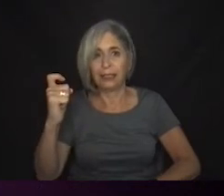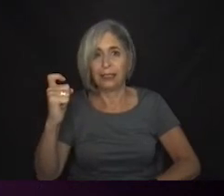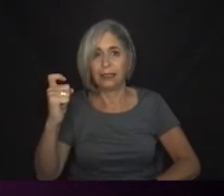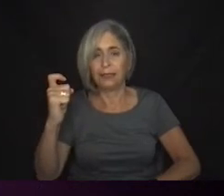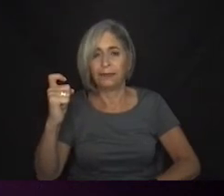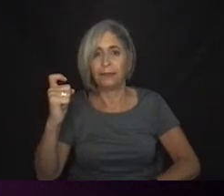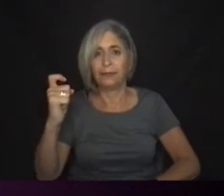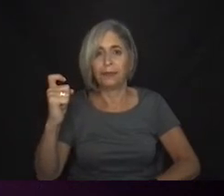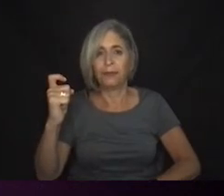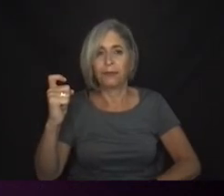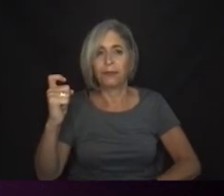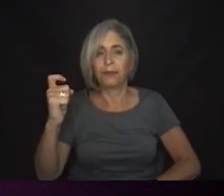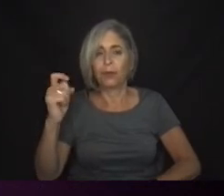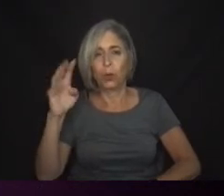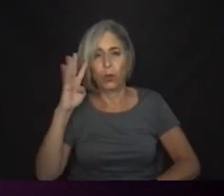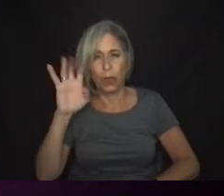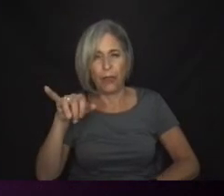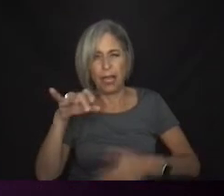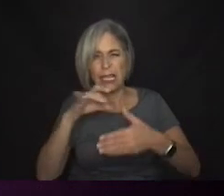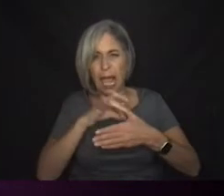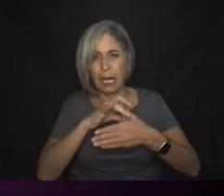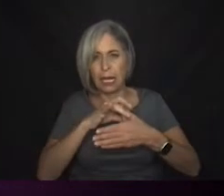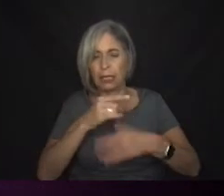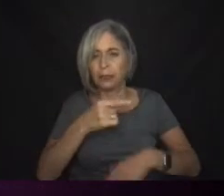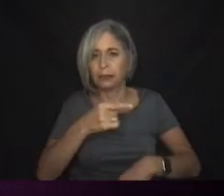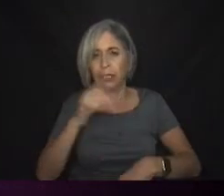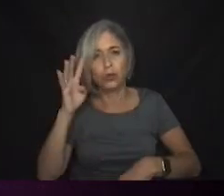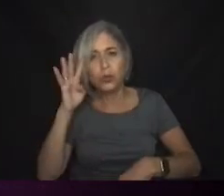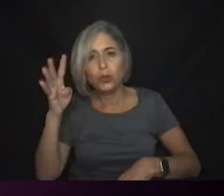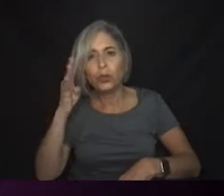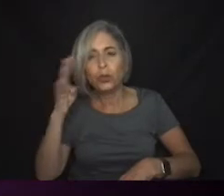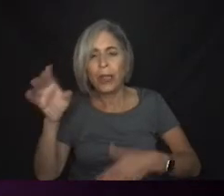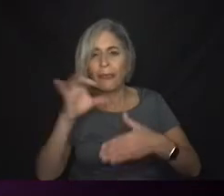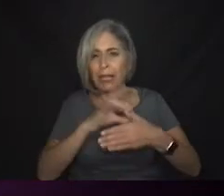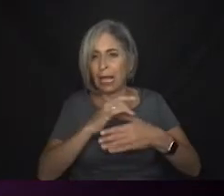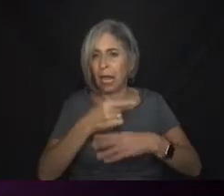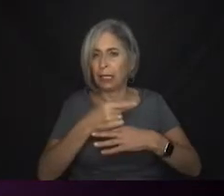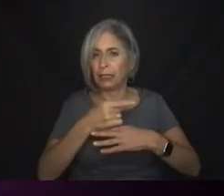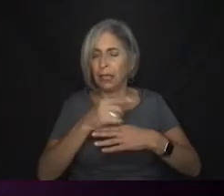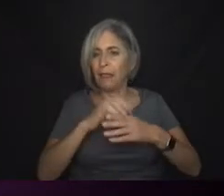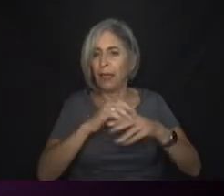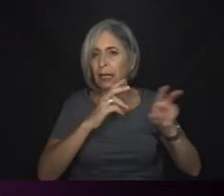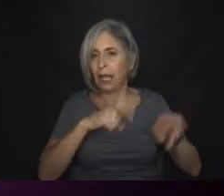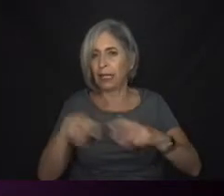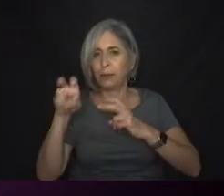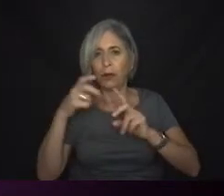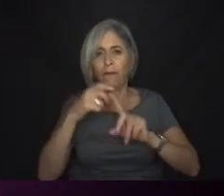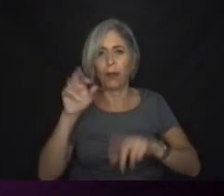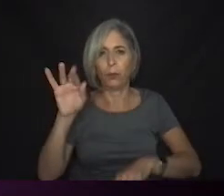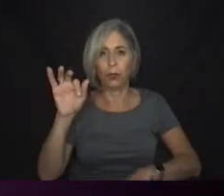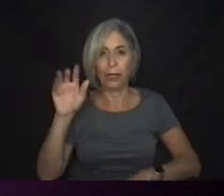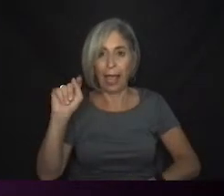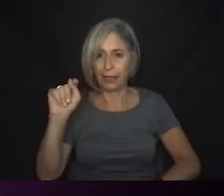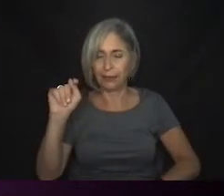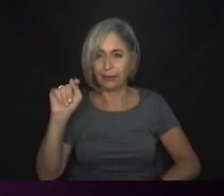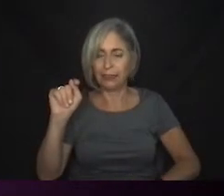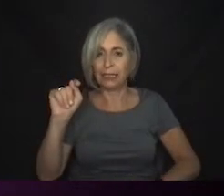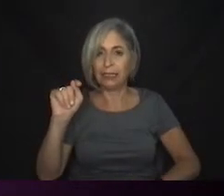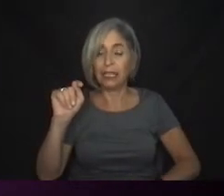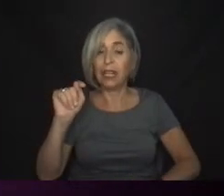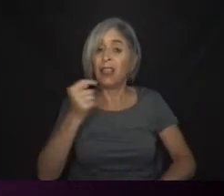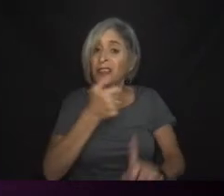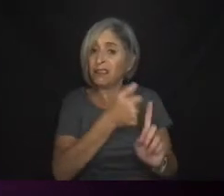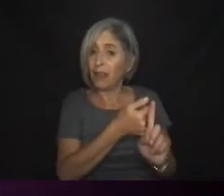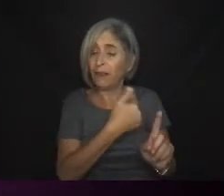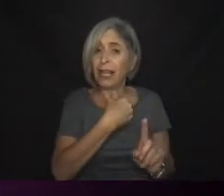router context that literally just creates a context that's exported from React. And it has in itself